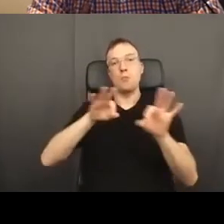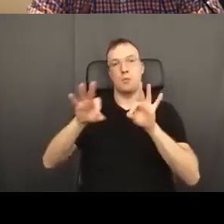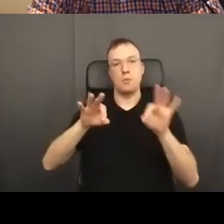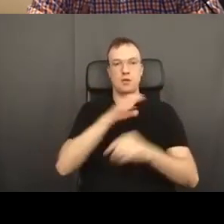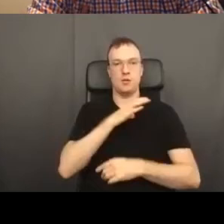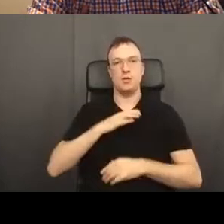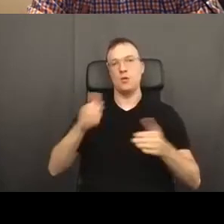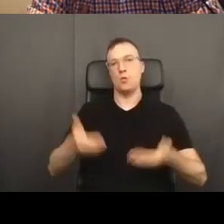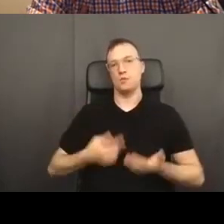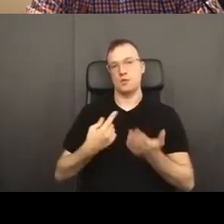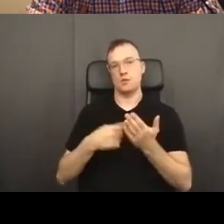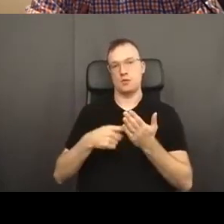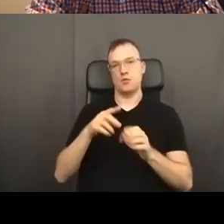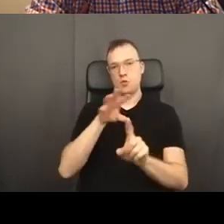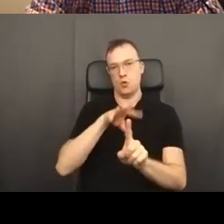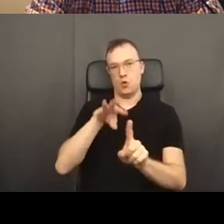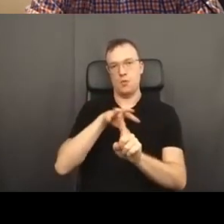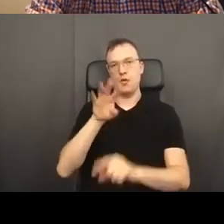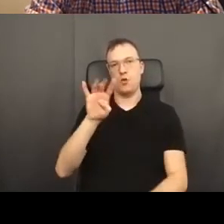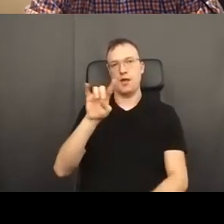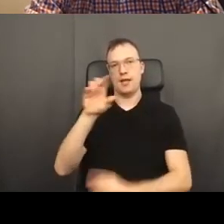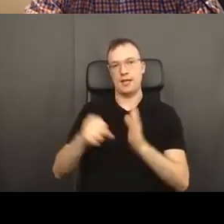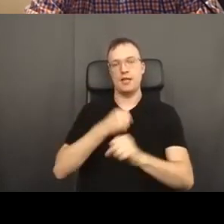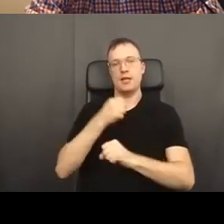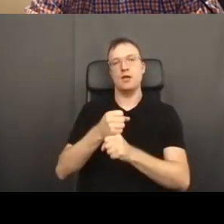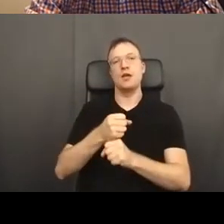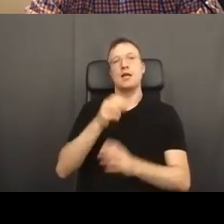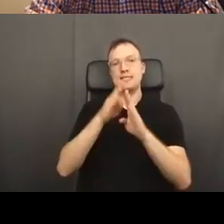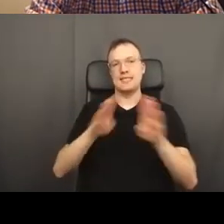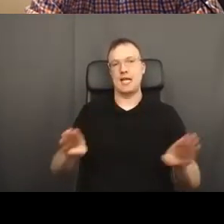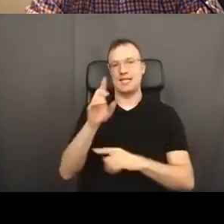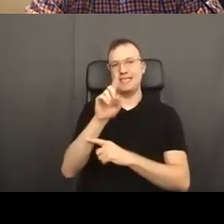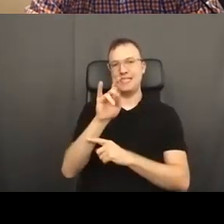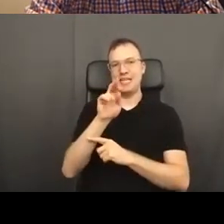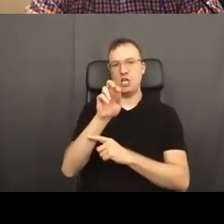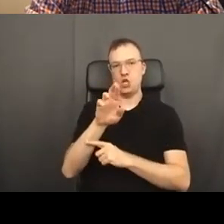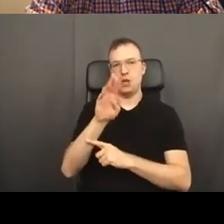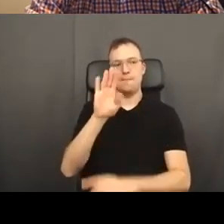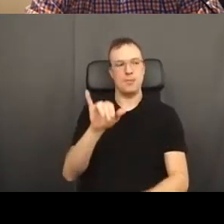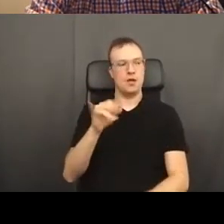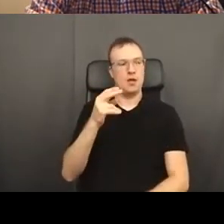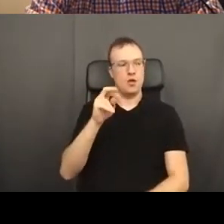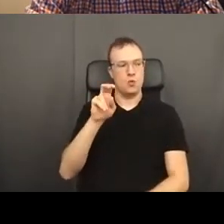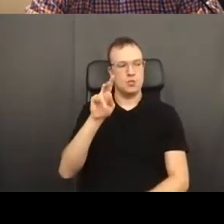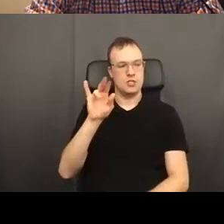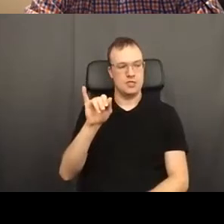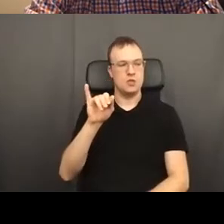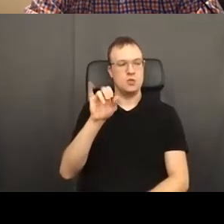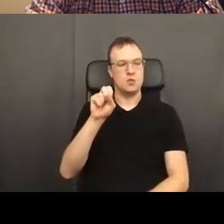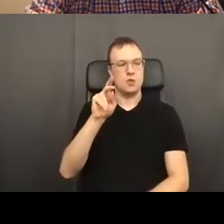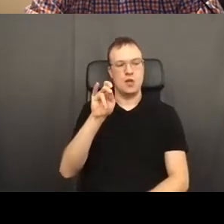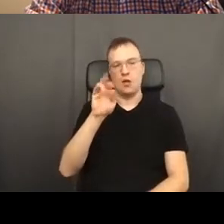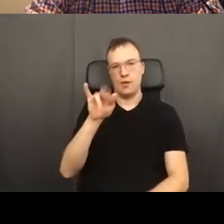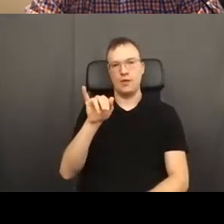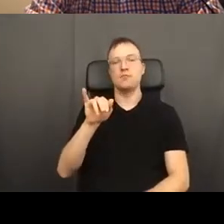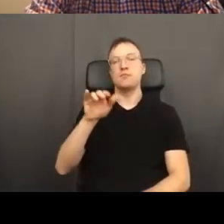for the documentary 48 Years, Silent Dictator by Hiroshi Sonari. We're very grateful to be joined by the director,